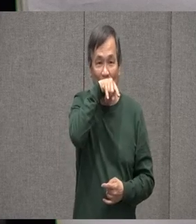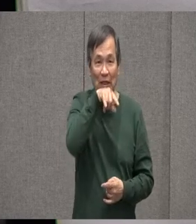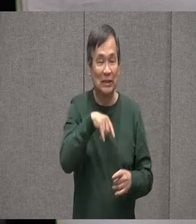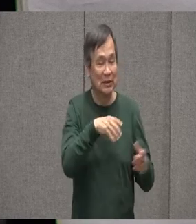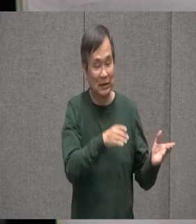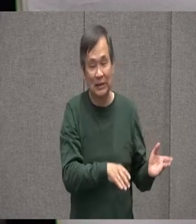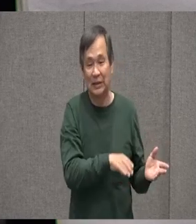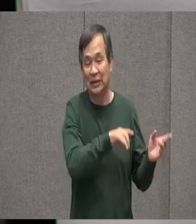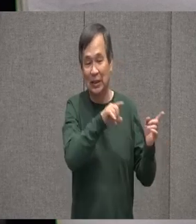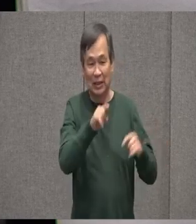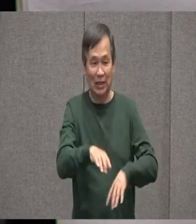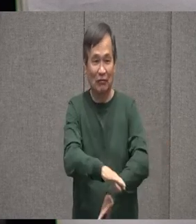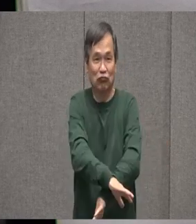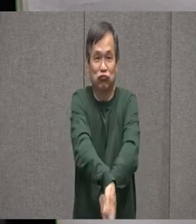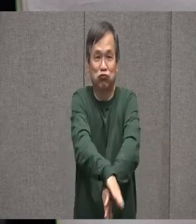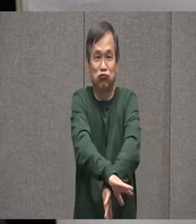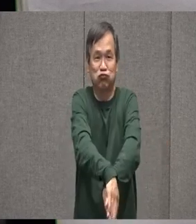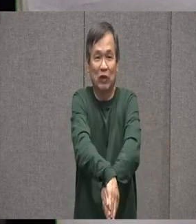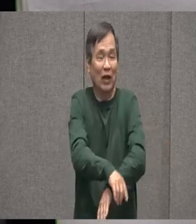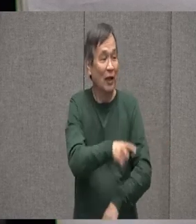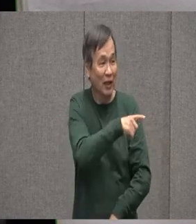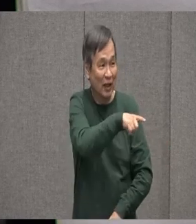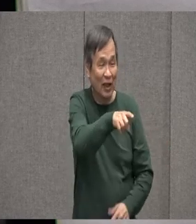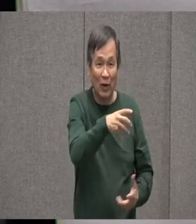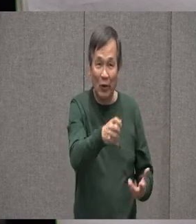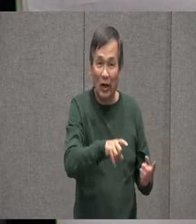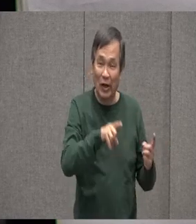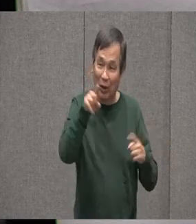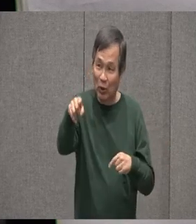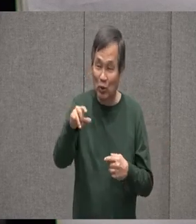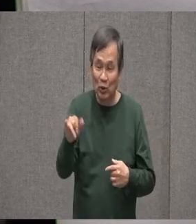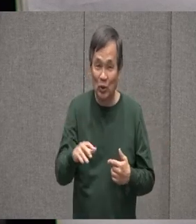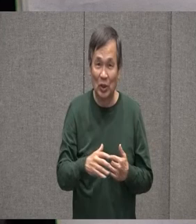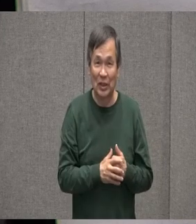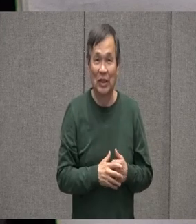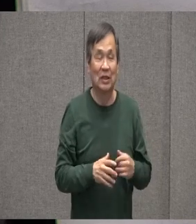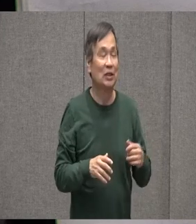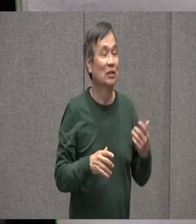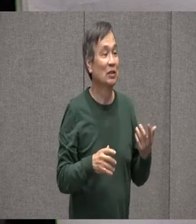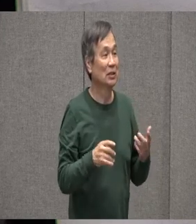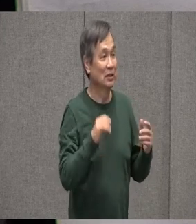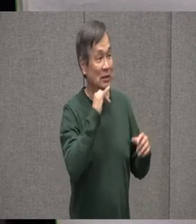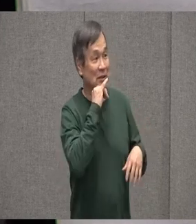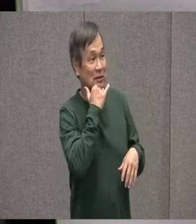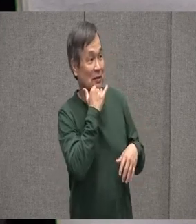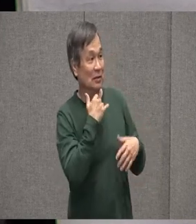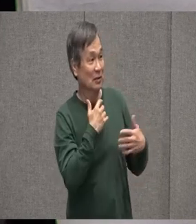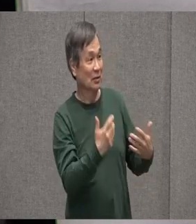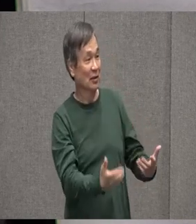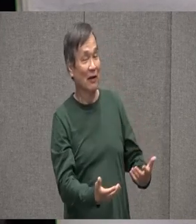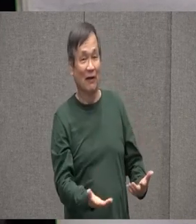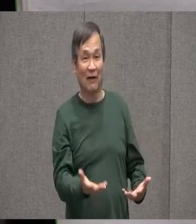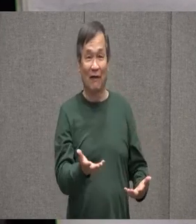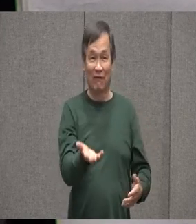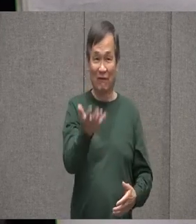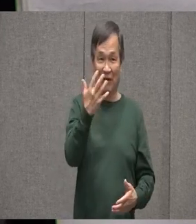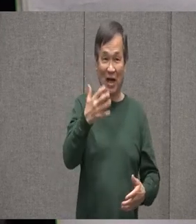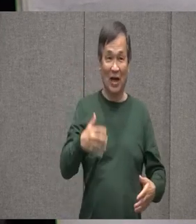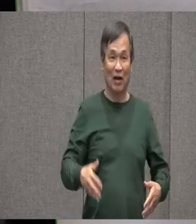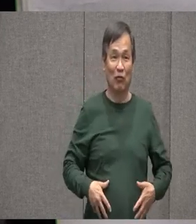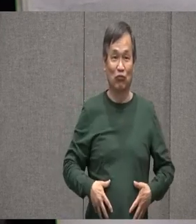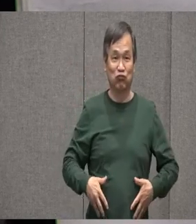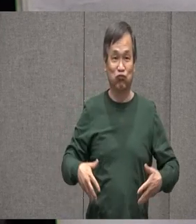a-flapping, and who knew they'd be next on the mound. Each animal lifted, then suddenly shifted as fat walrus rumbled their